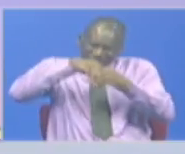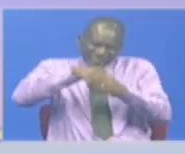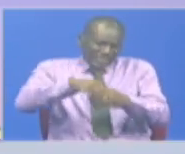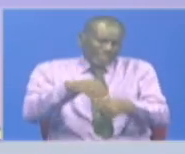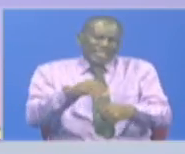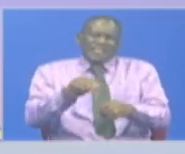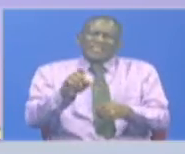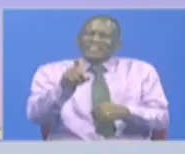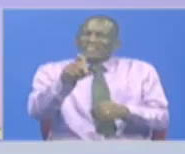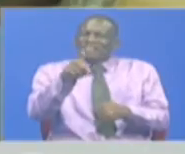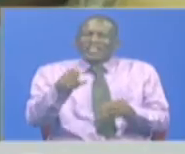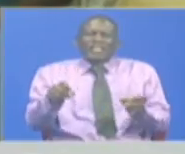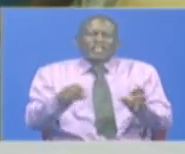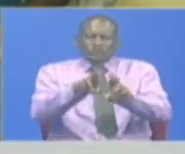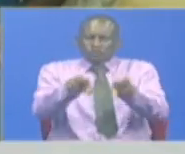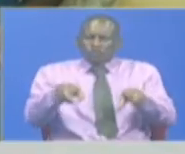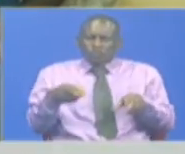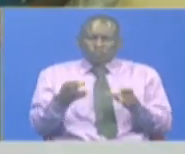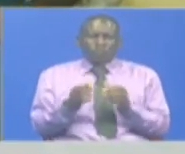war room.